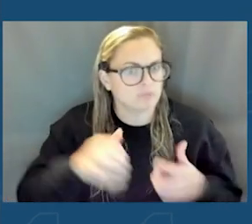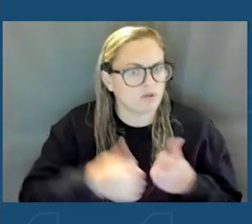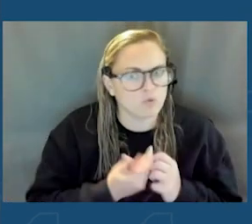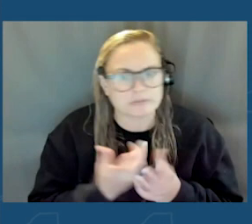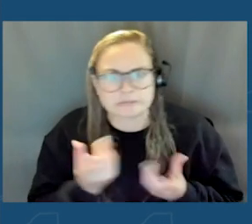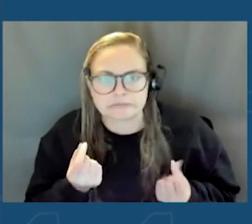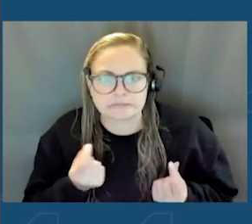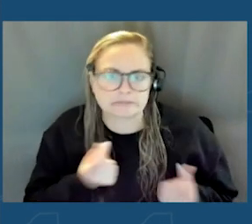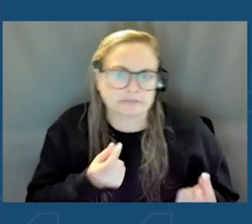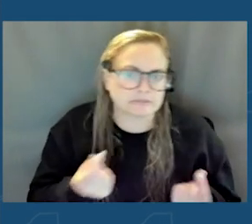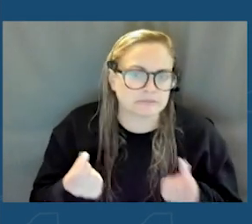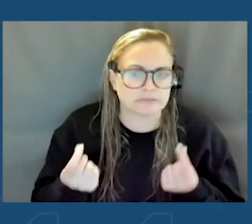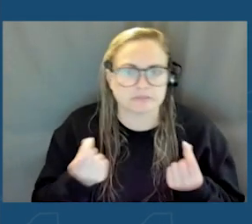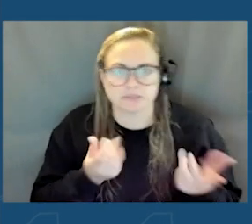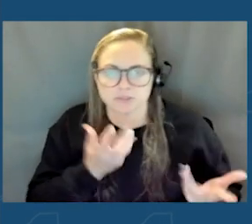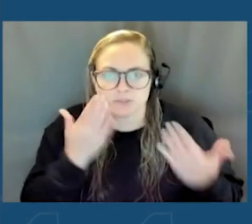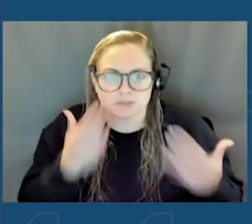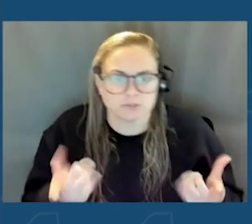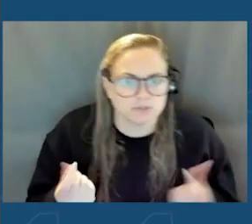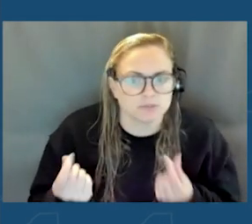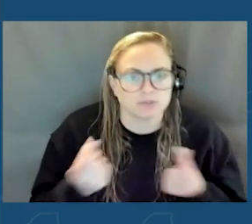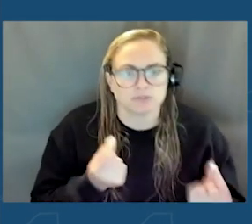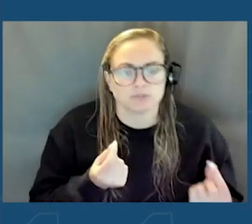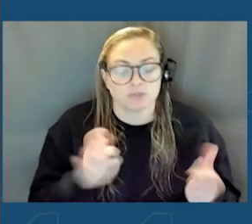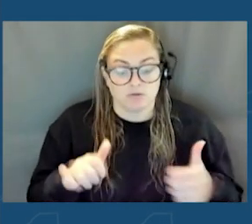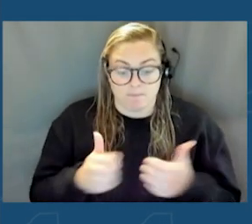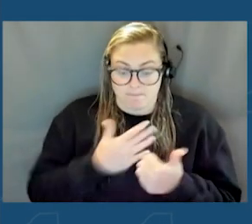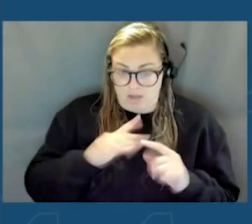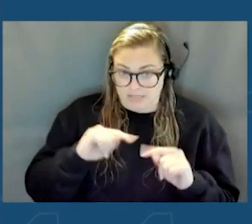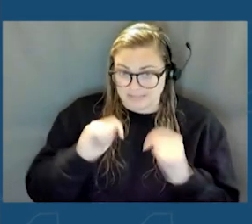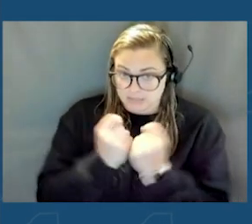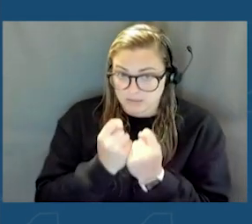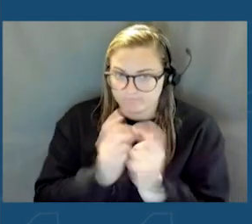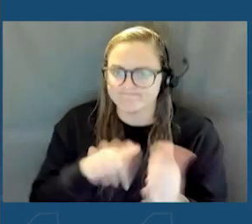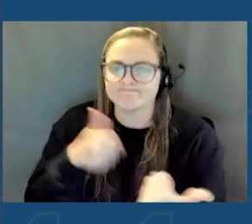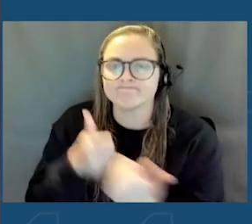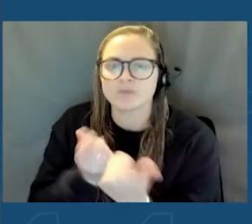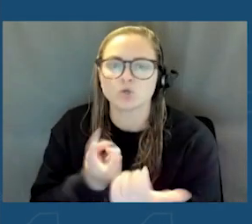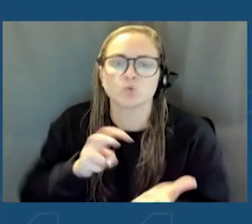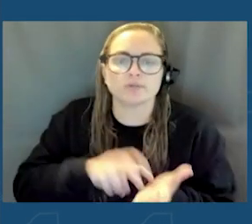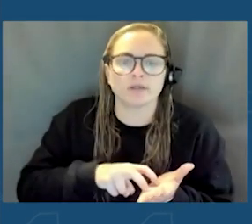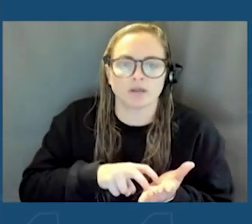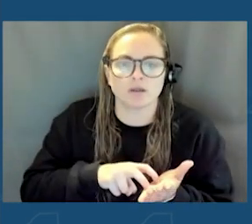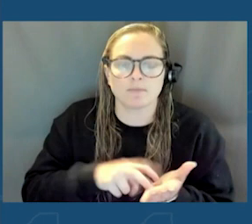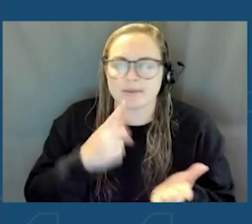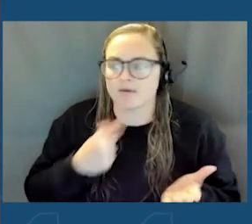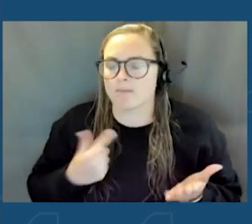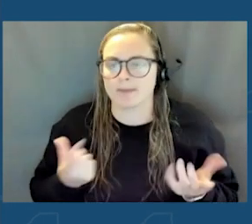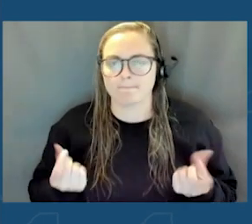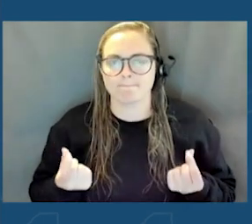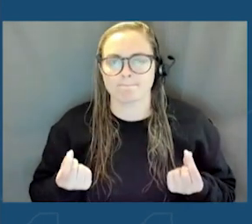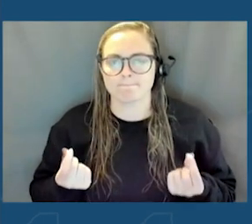do? I challenged my team to stand up and tell me, in their